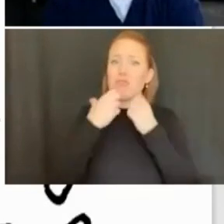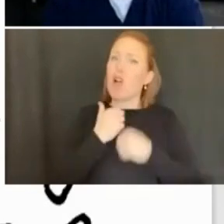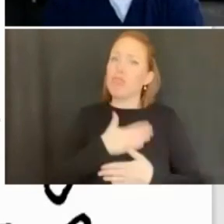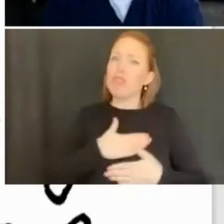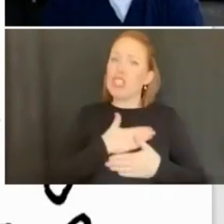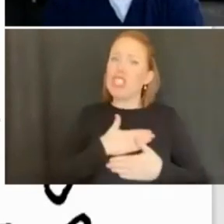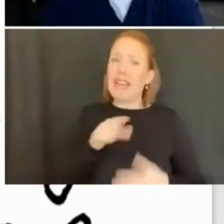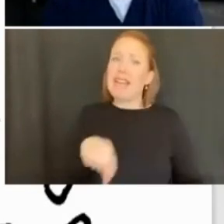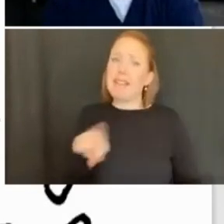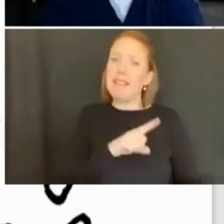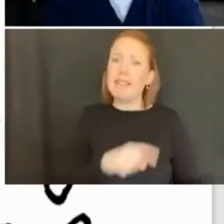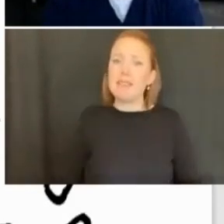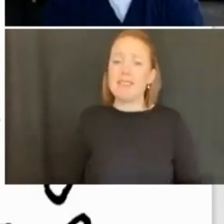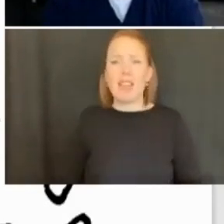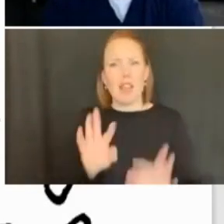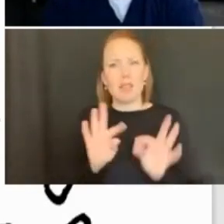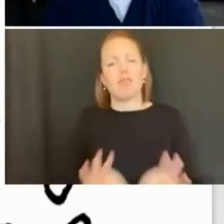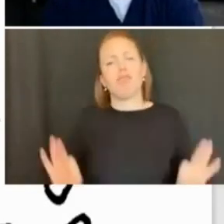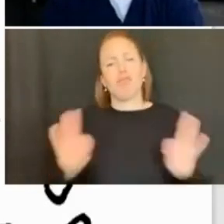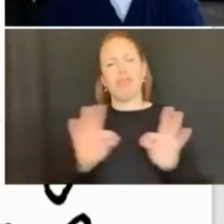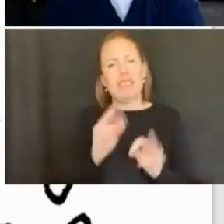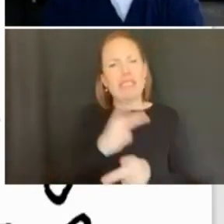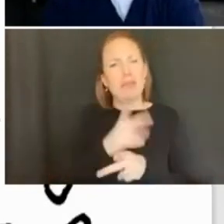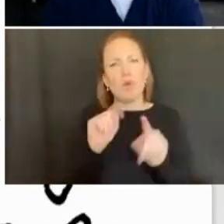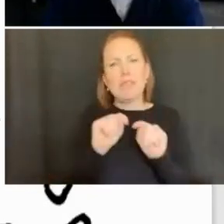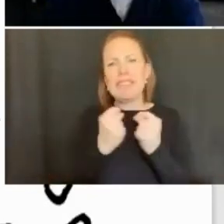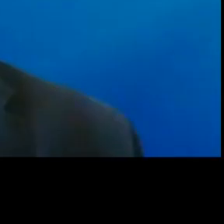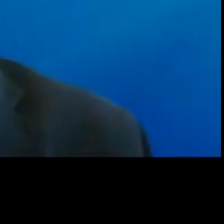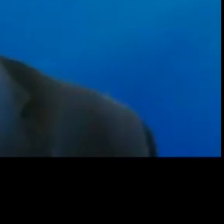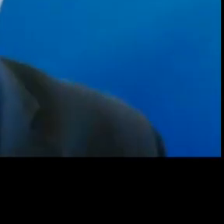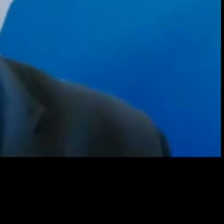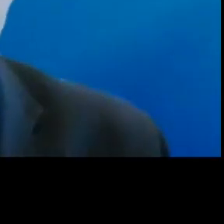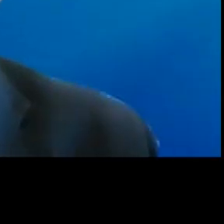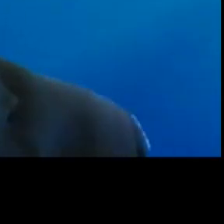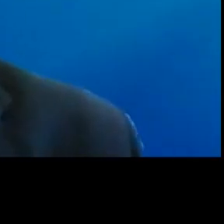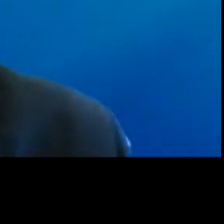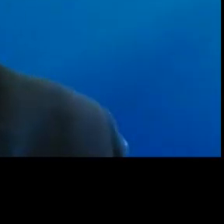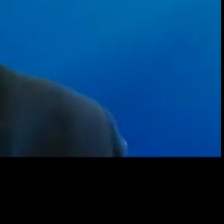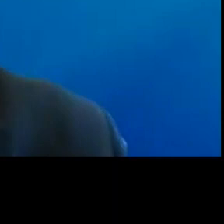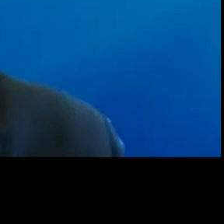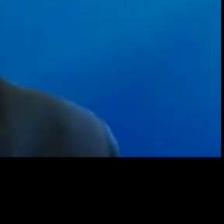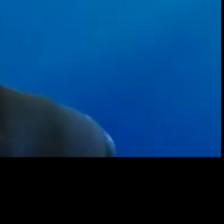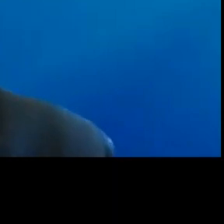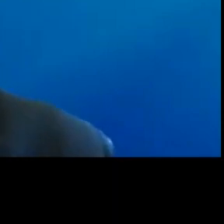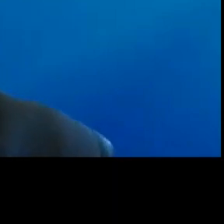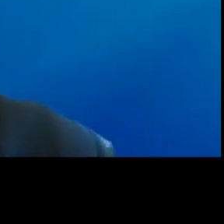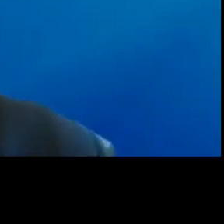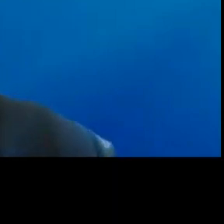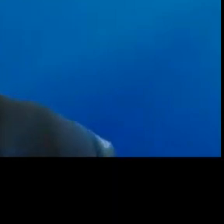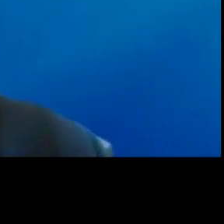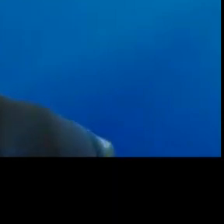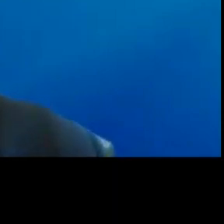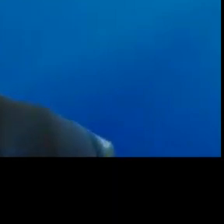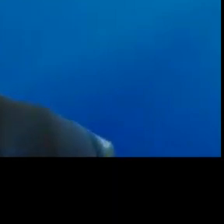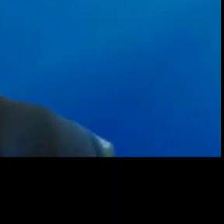It's essential to keeping a team together, because training new team members all the time can be time consuming